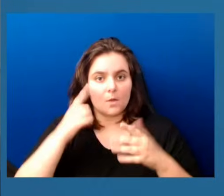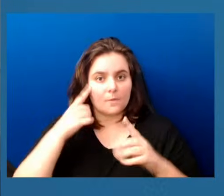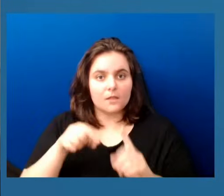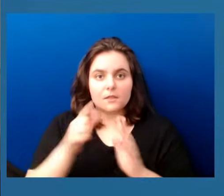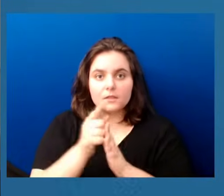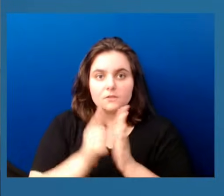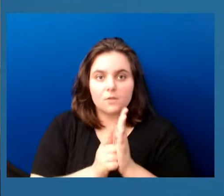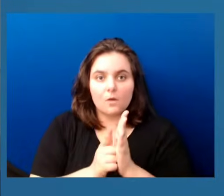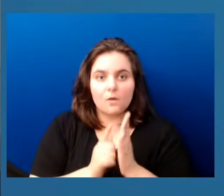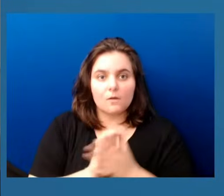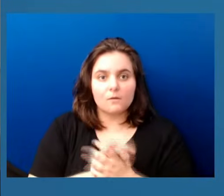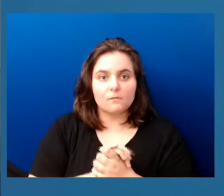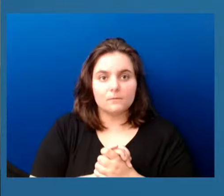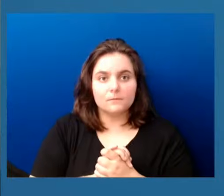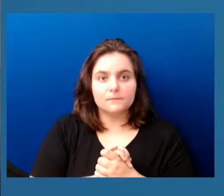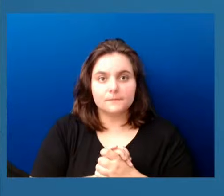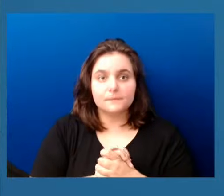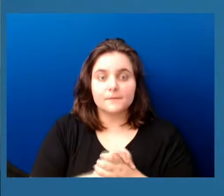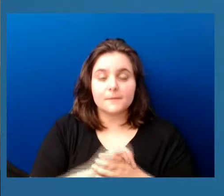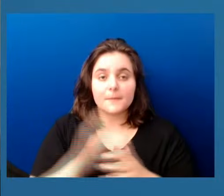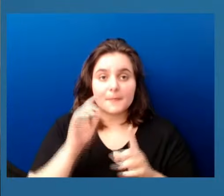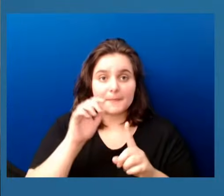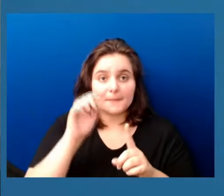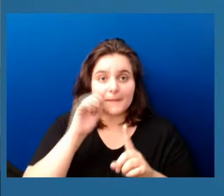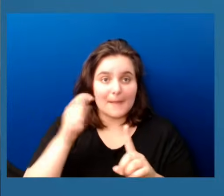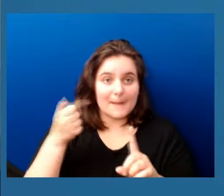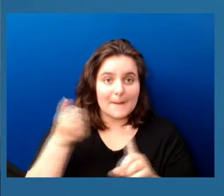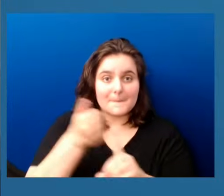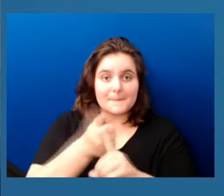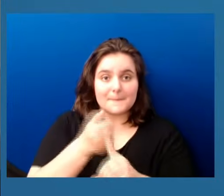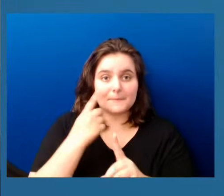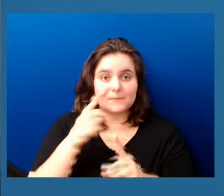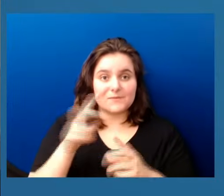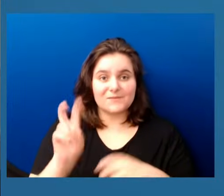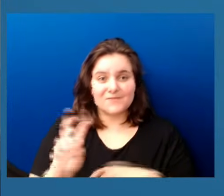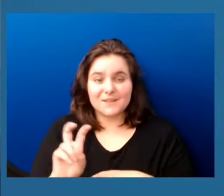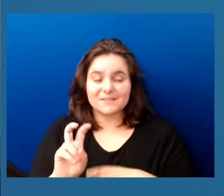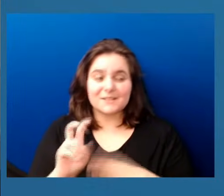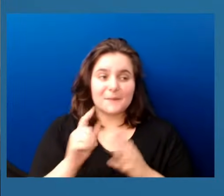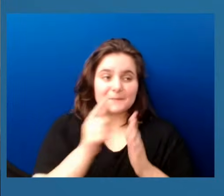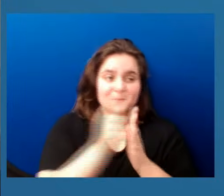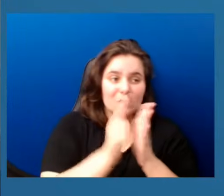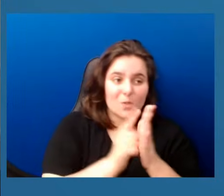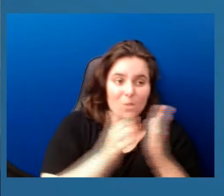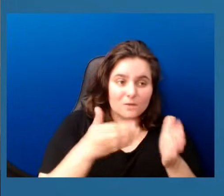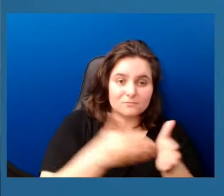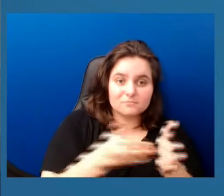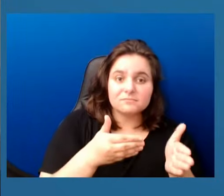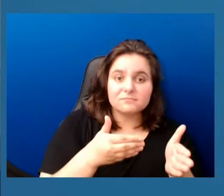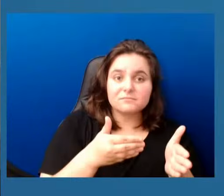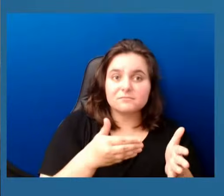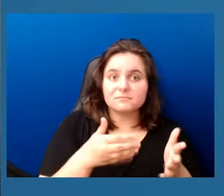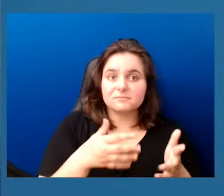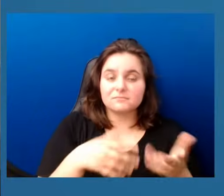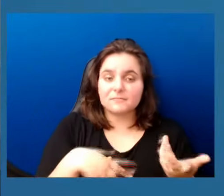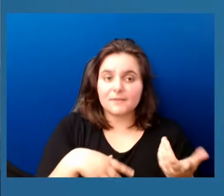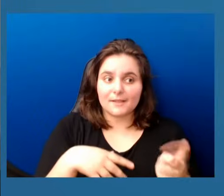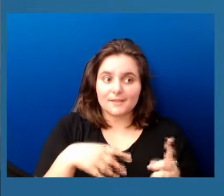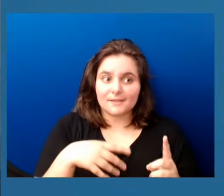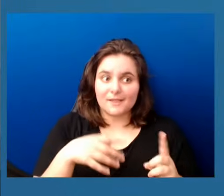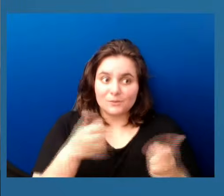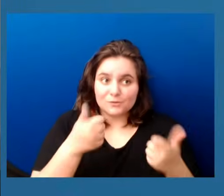the impact on victims, as well as on law enforcement and prosecutors striving to keep our communities safe, has been